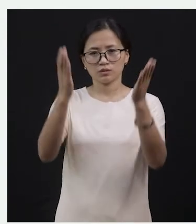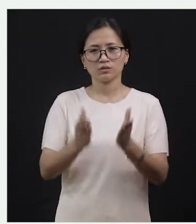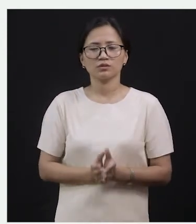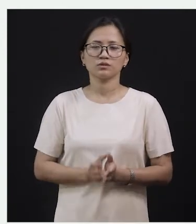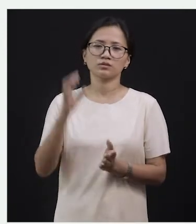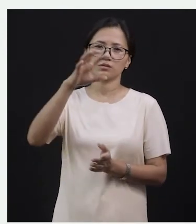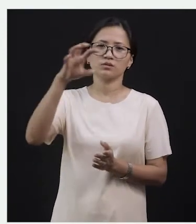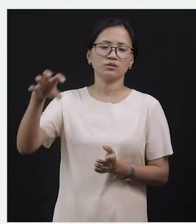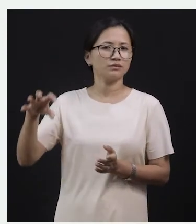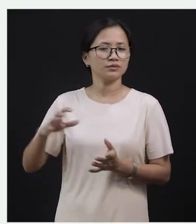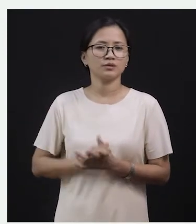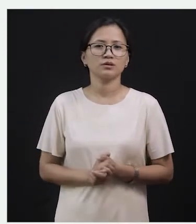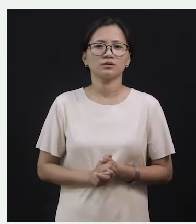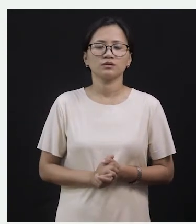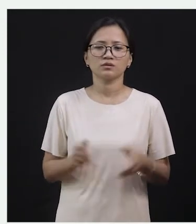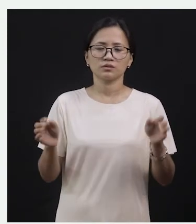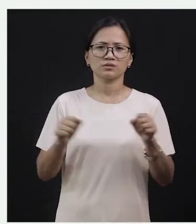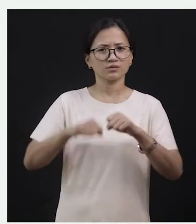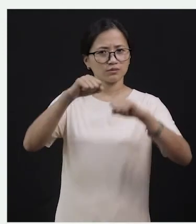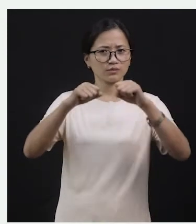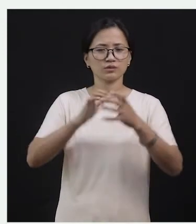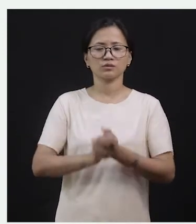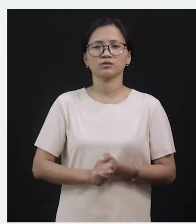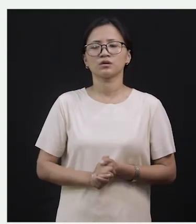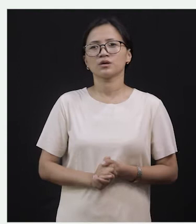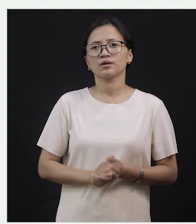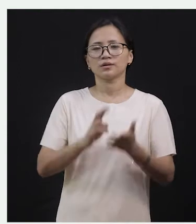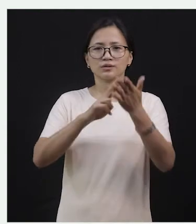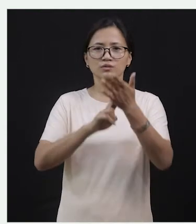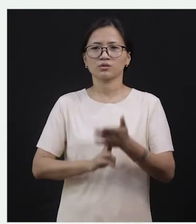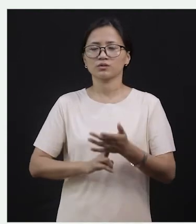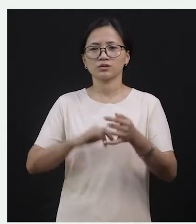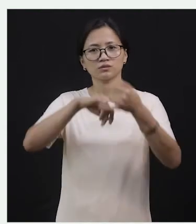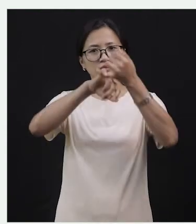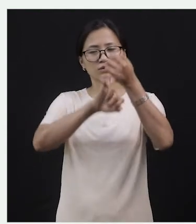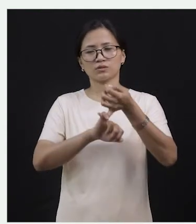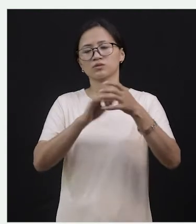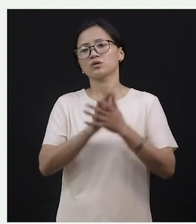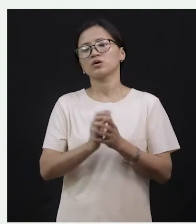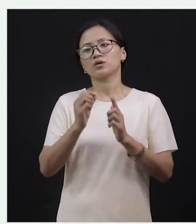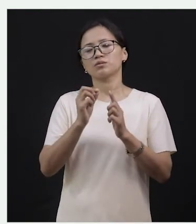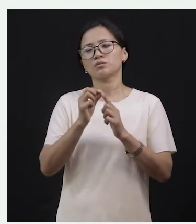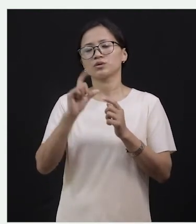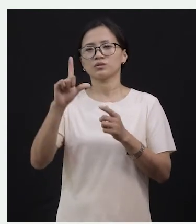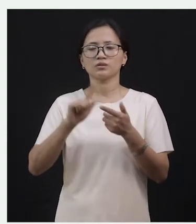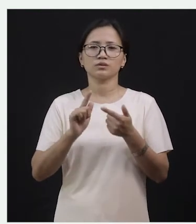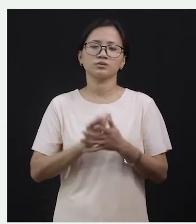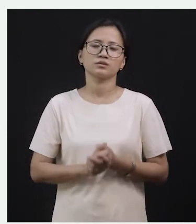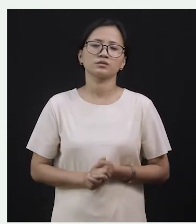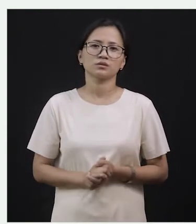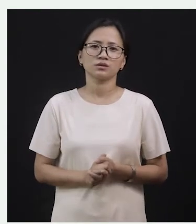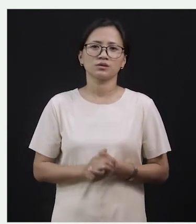the equator is very hot as compared to the North Pole and the South Pole. And also we have